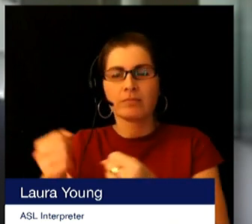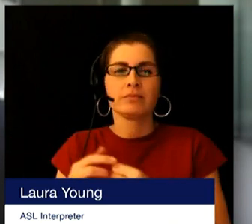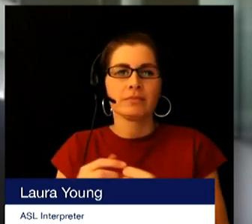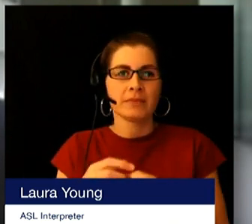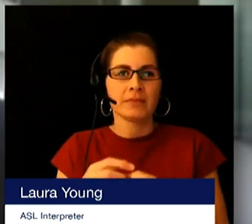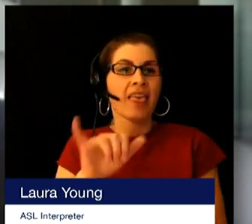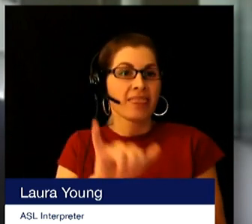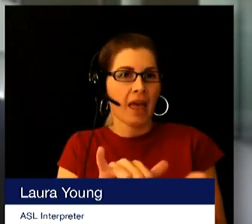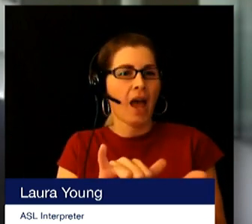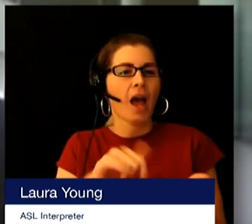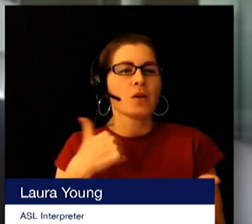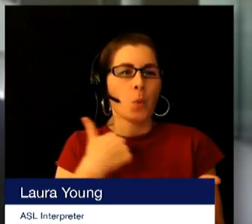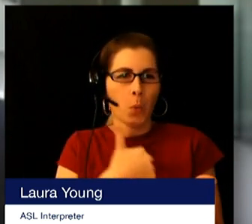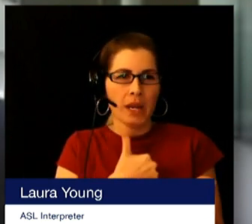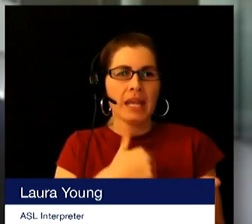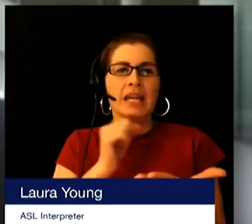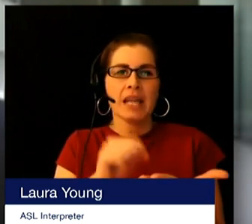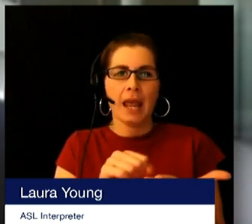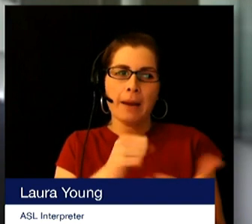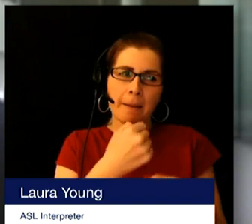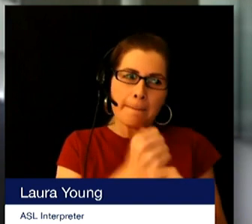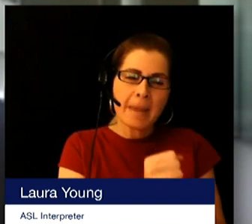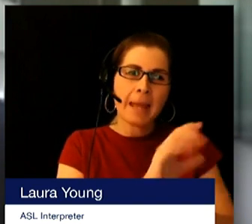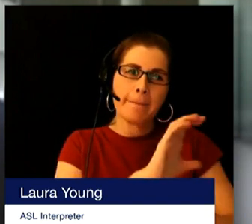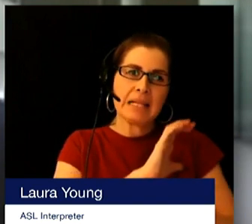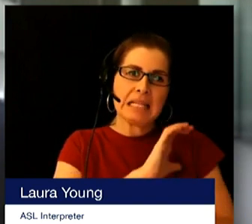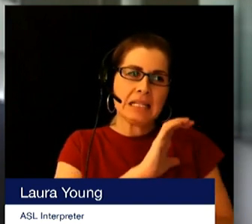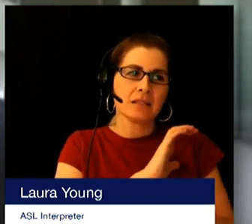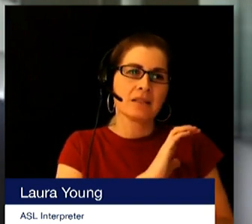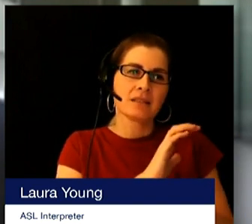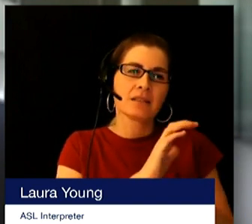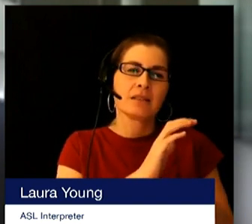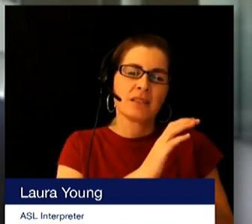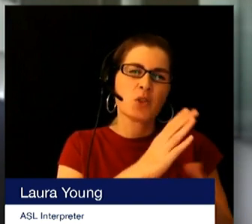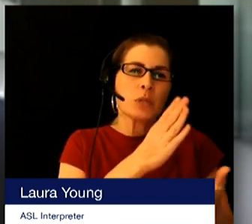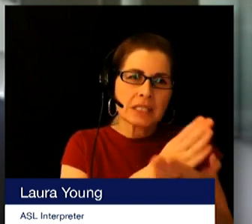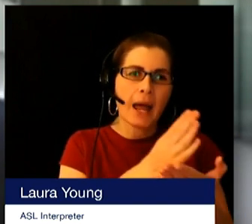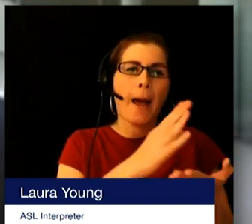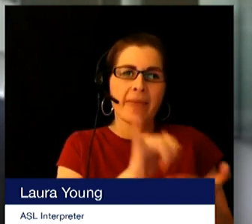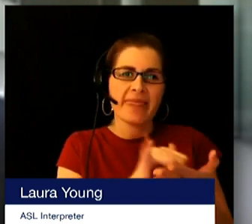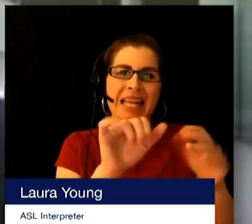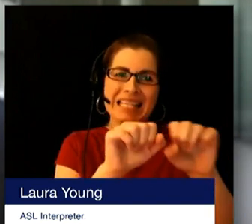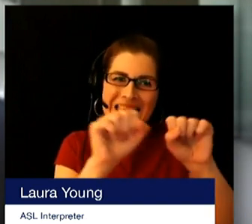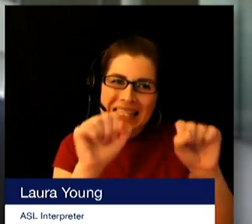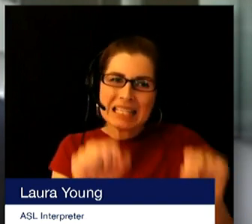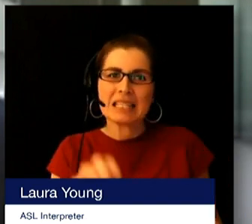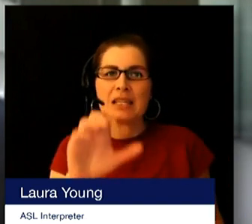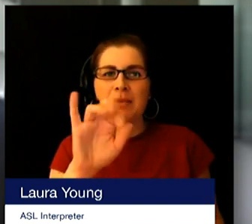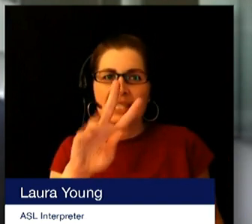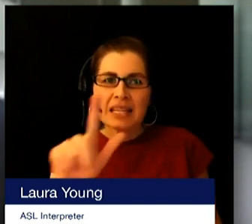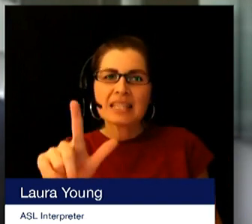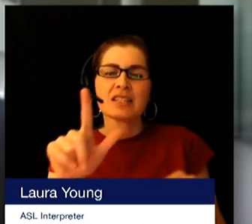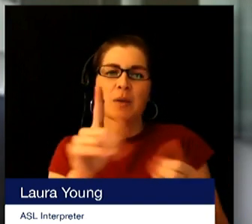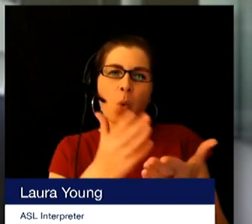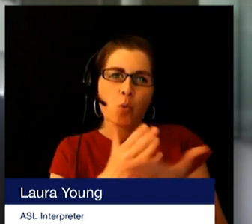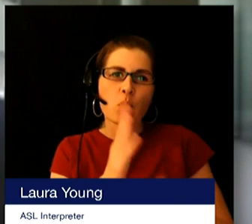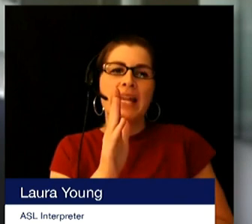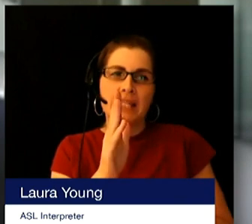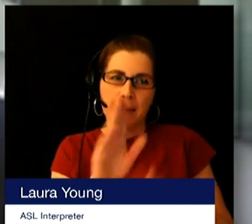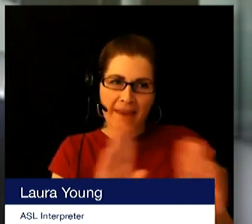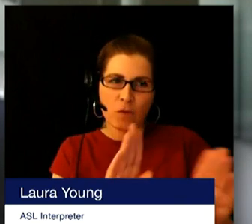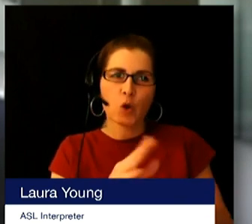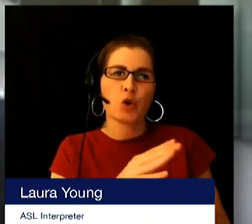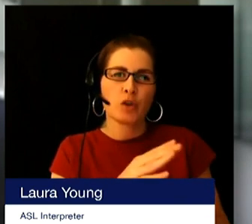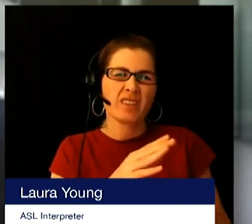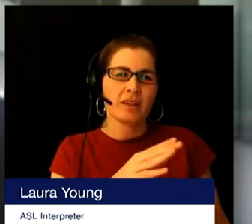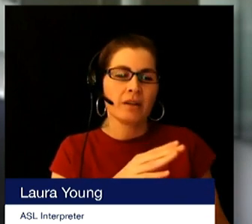can truly incentivize police to change their behavior, to stop systematic civil rights violations and racial profiling. It's not something